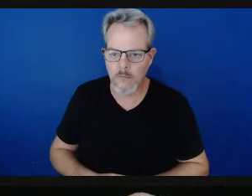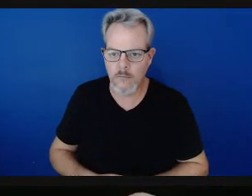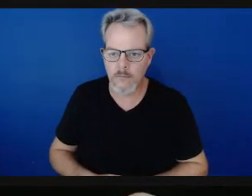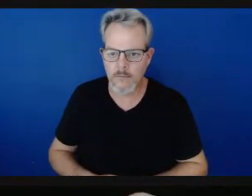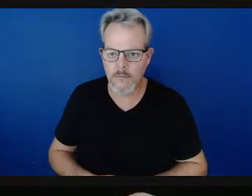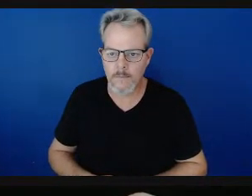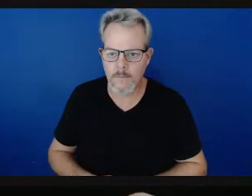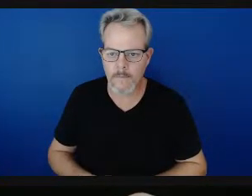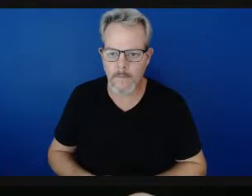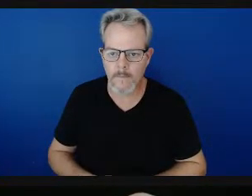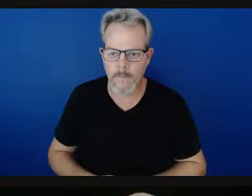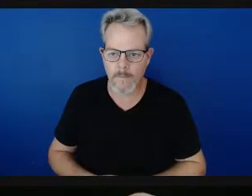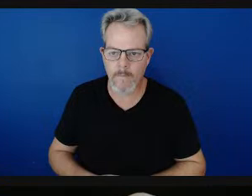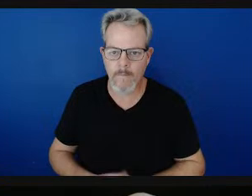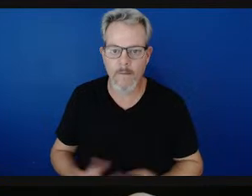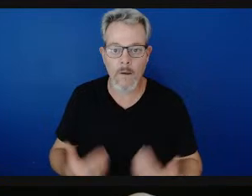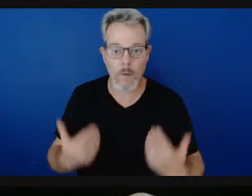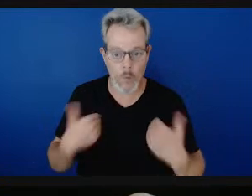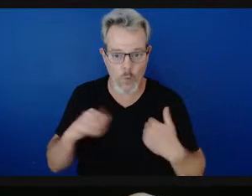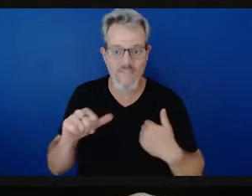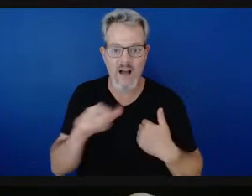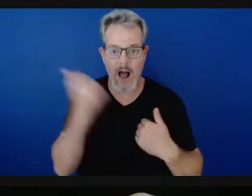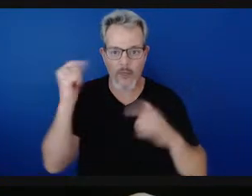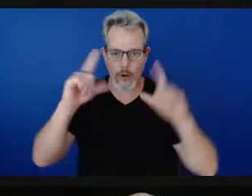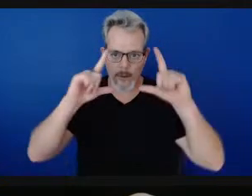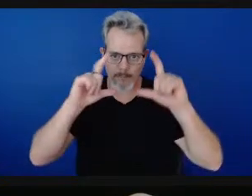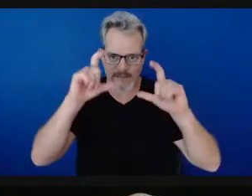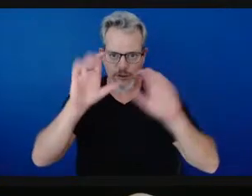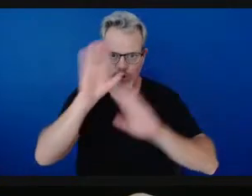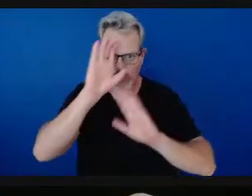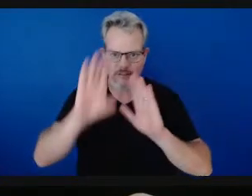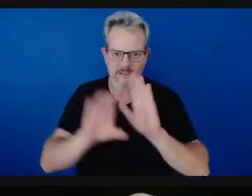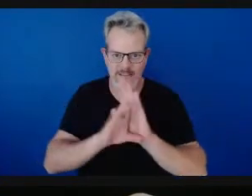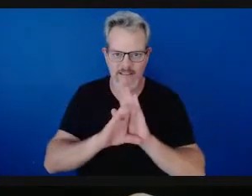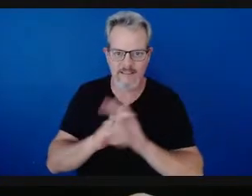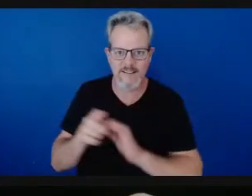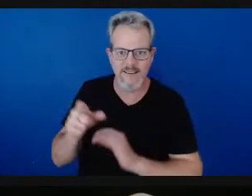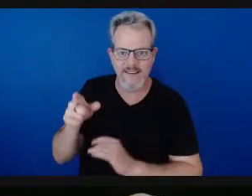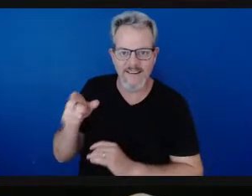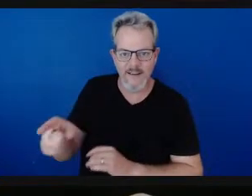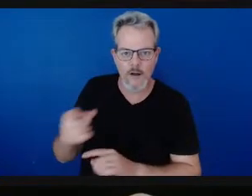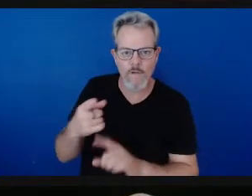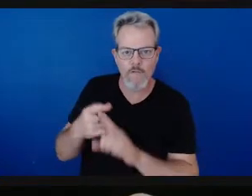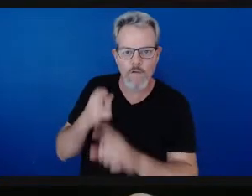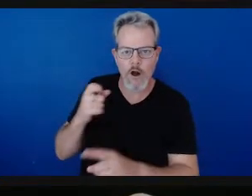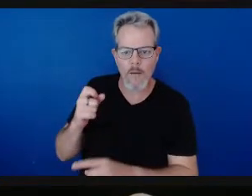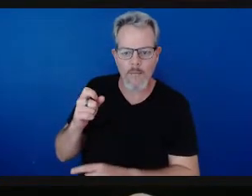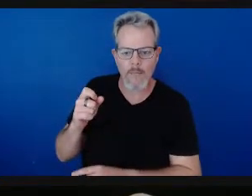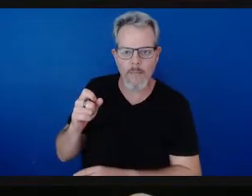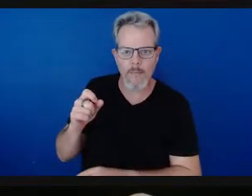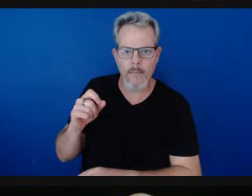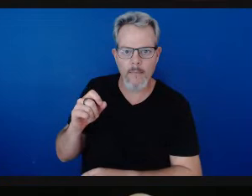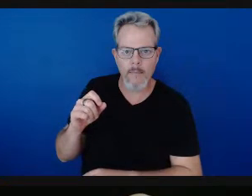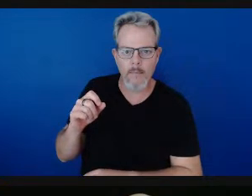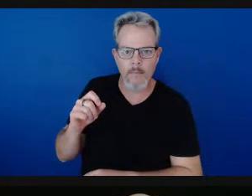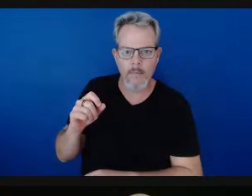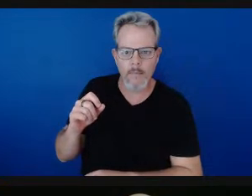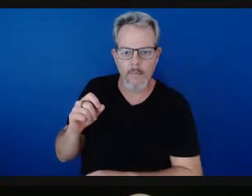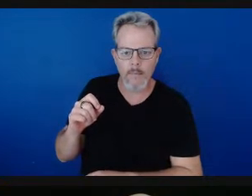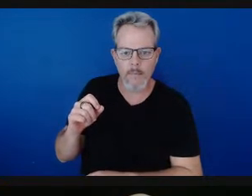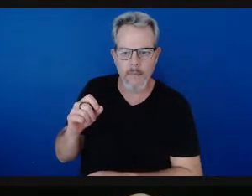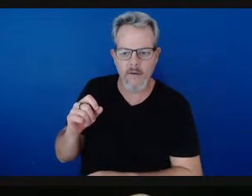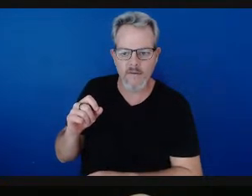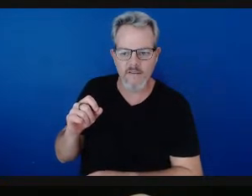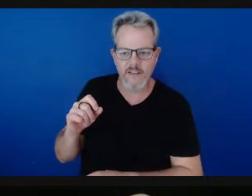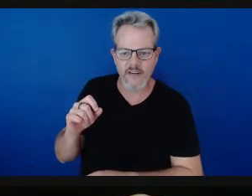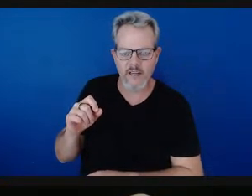And we do have some other captures. So the USGS put this out today. This is from their B1 camera, which they actually have a live feed